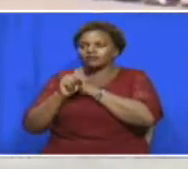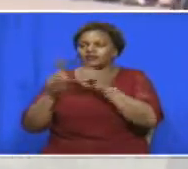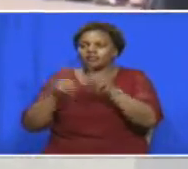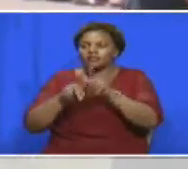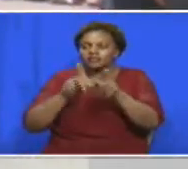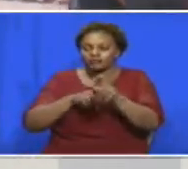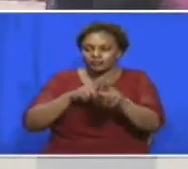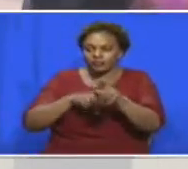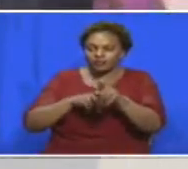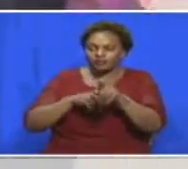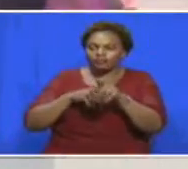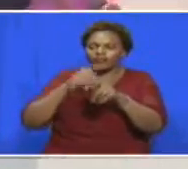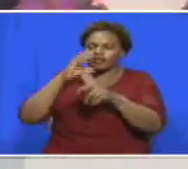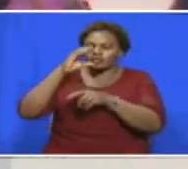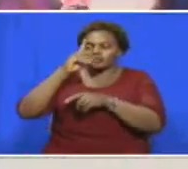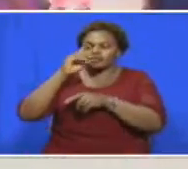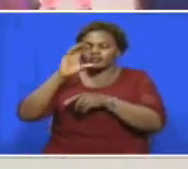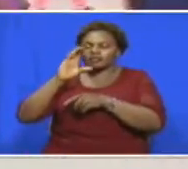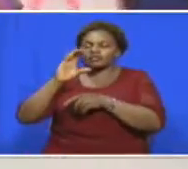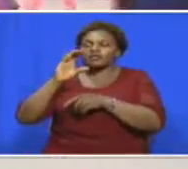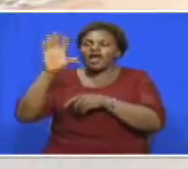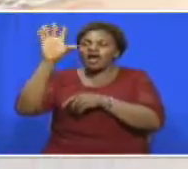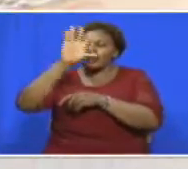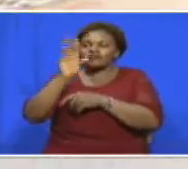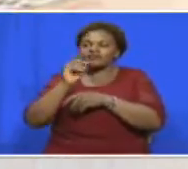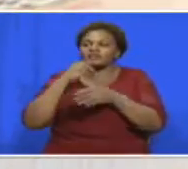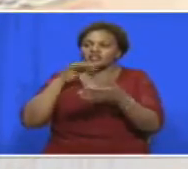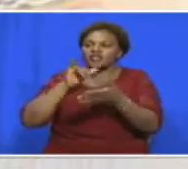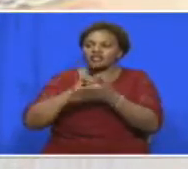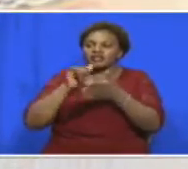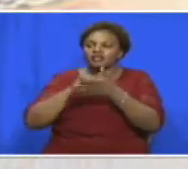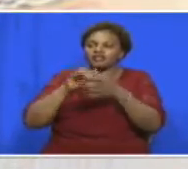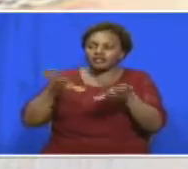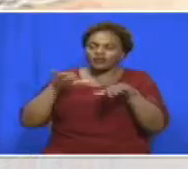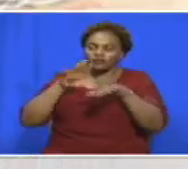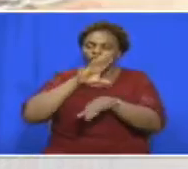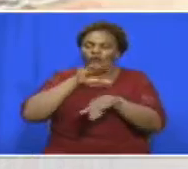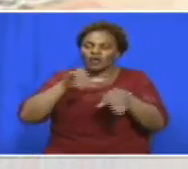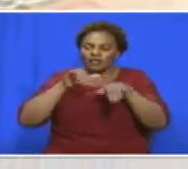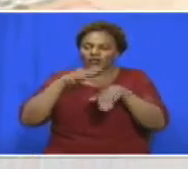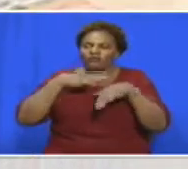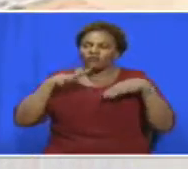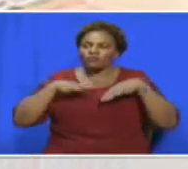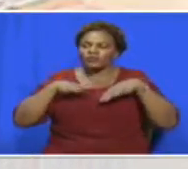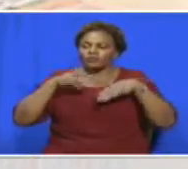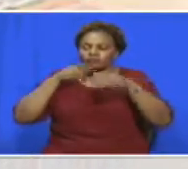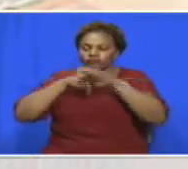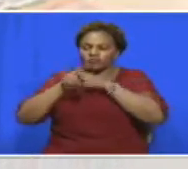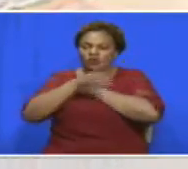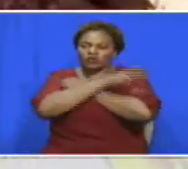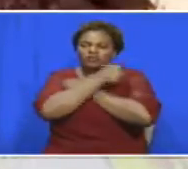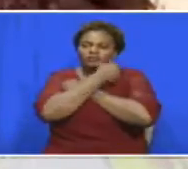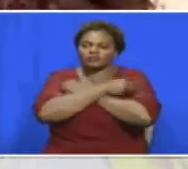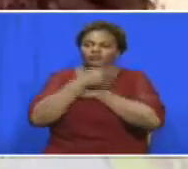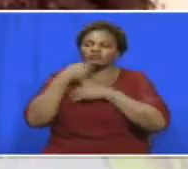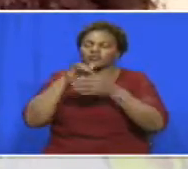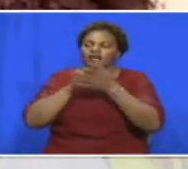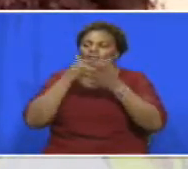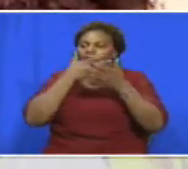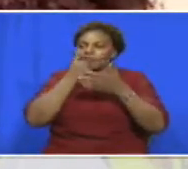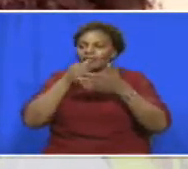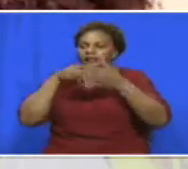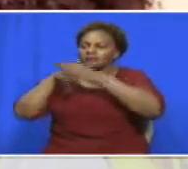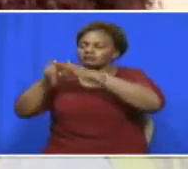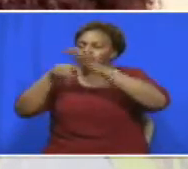Aidha, shirika la Africa CDC linapendekeza kuwa badala ya kuwasubiri watu kuendea chanjo vituoni, ni sharti wapelekewe chanjo